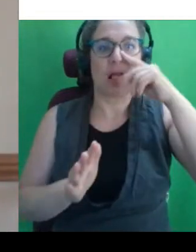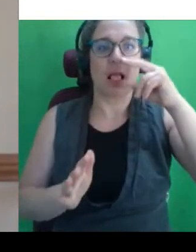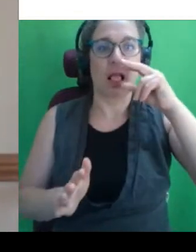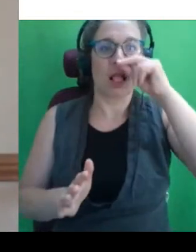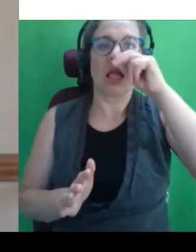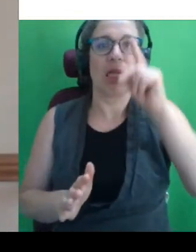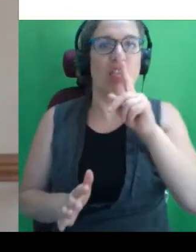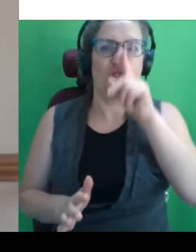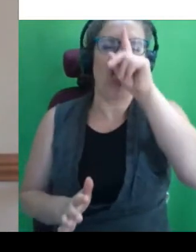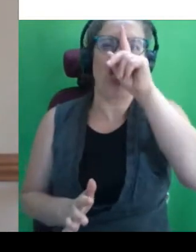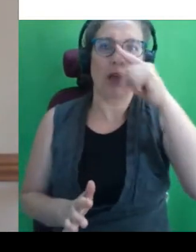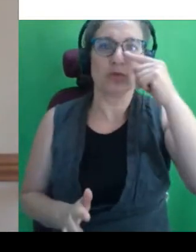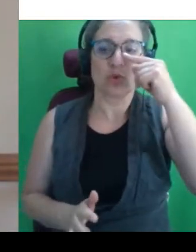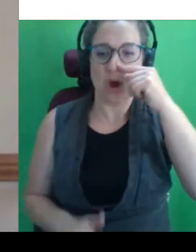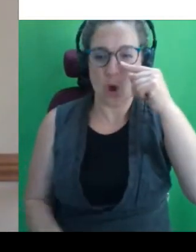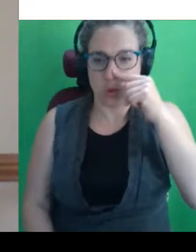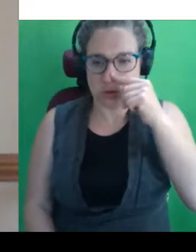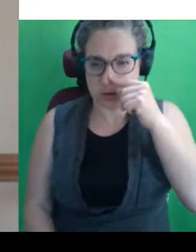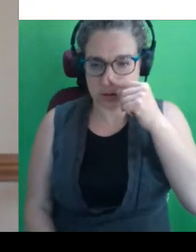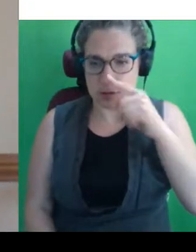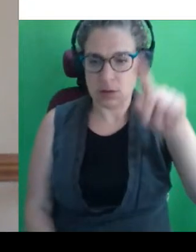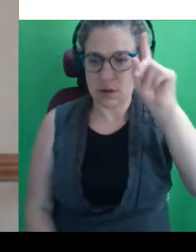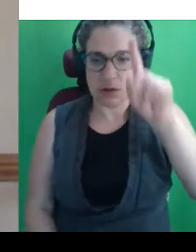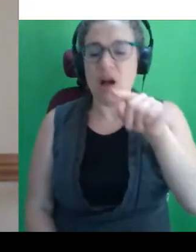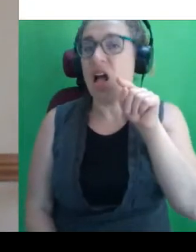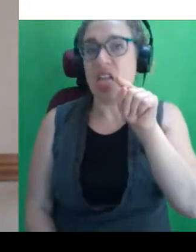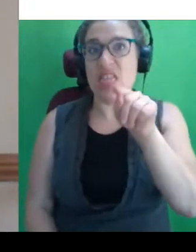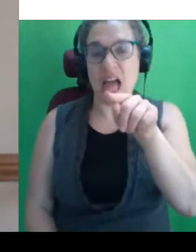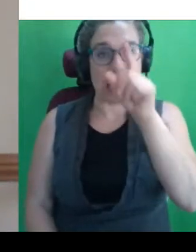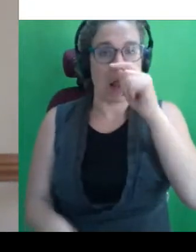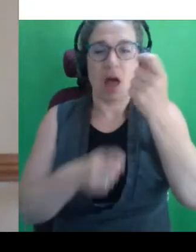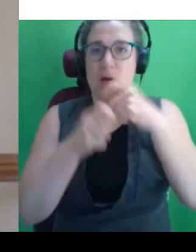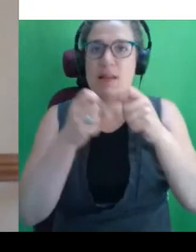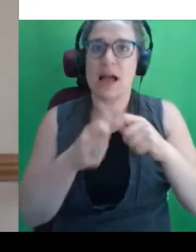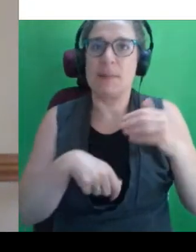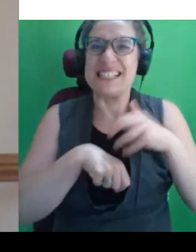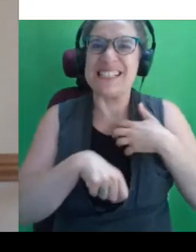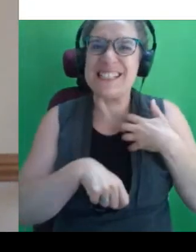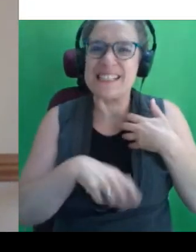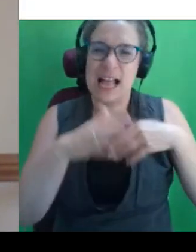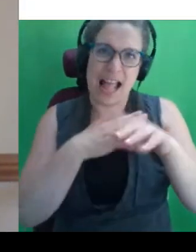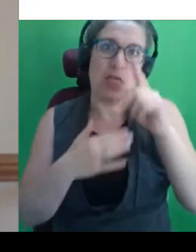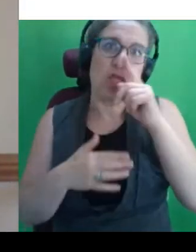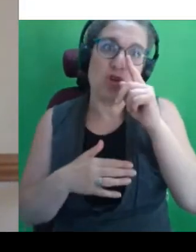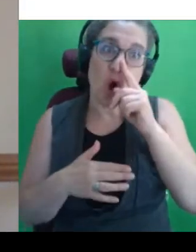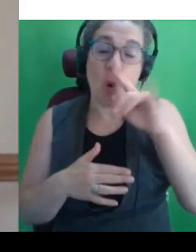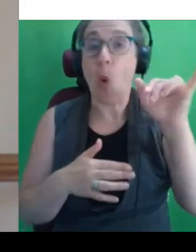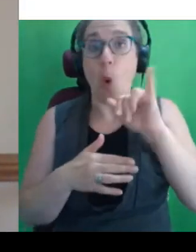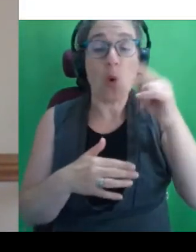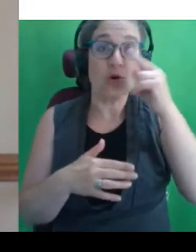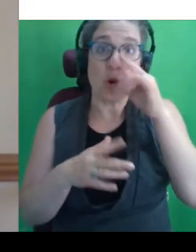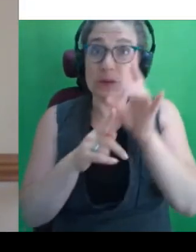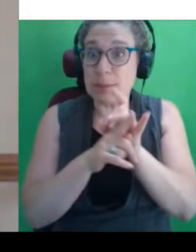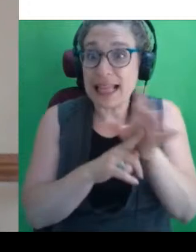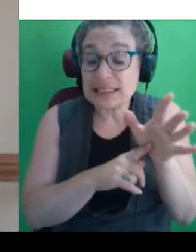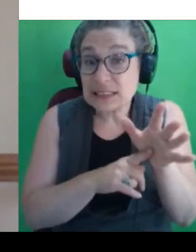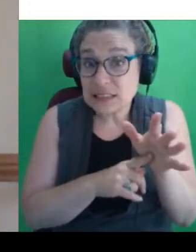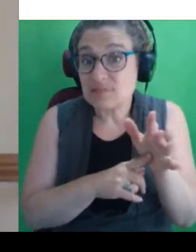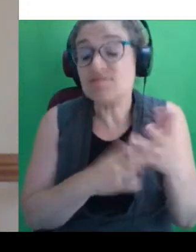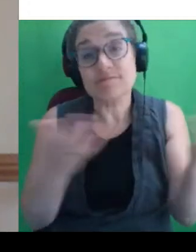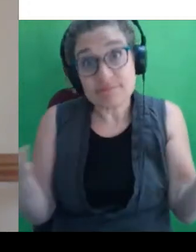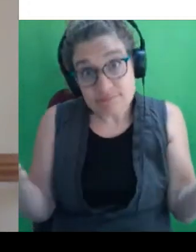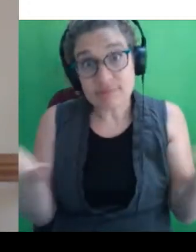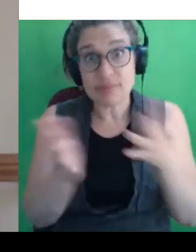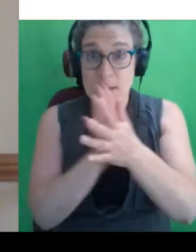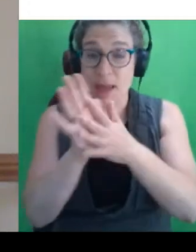up. And often this can lead to irritation inside the nose and can lead to nosebleeds. And we know that if your nose is bleeding